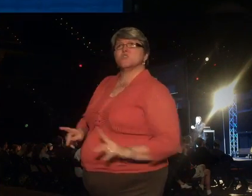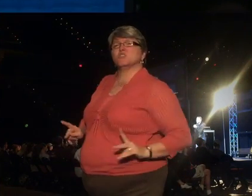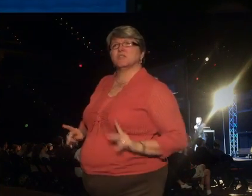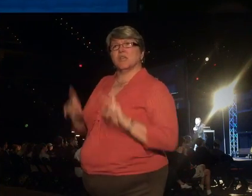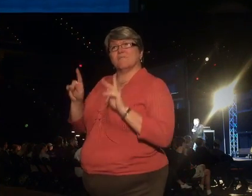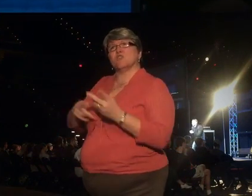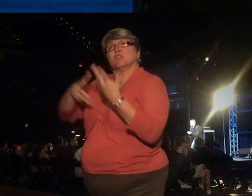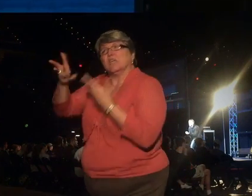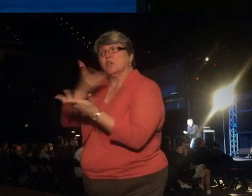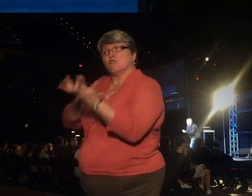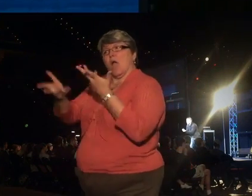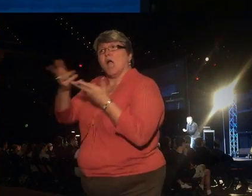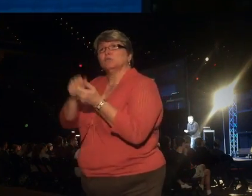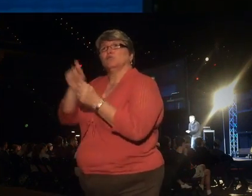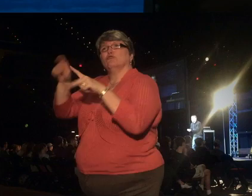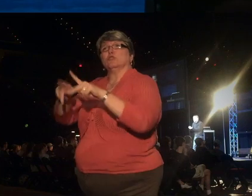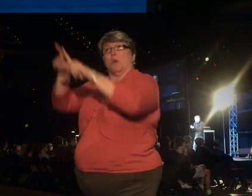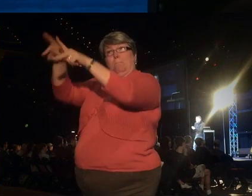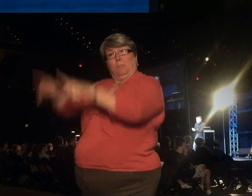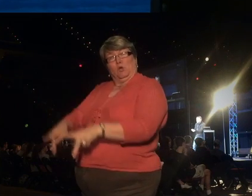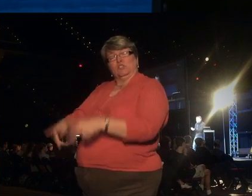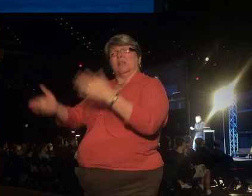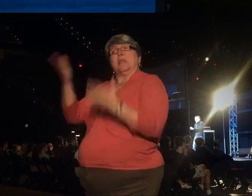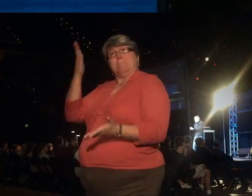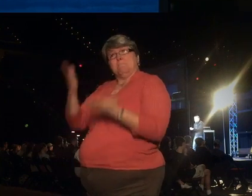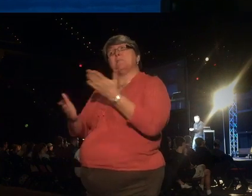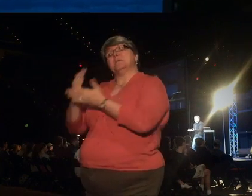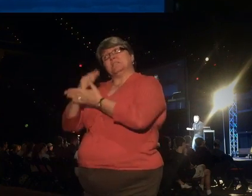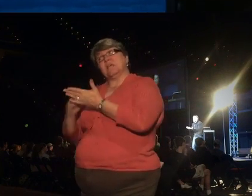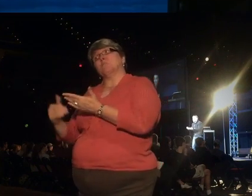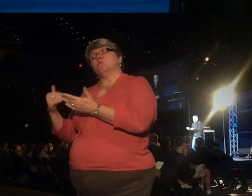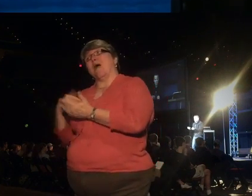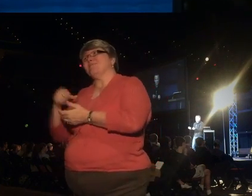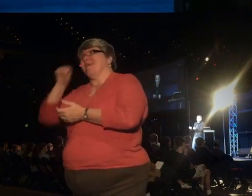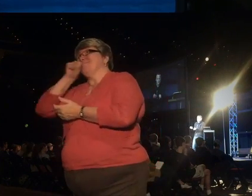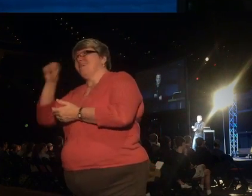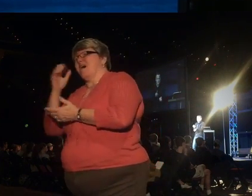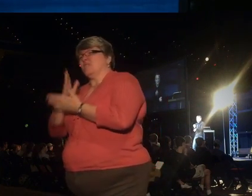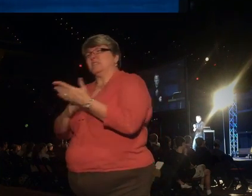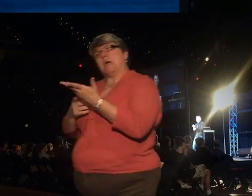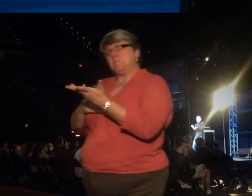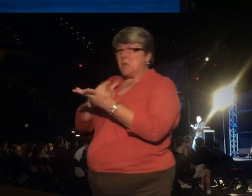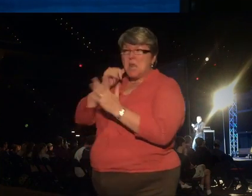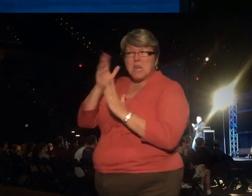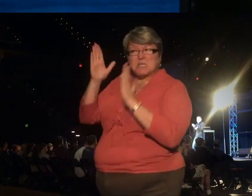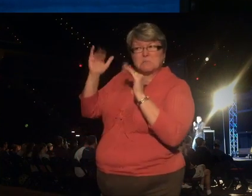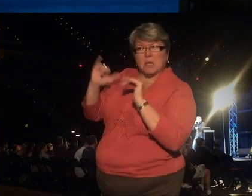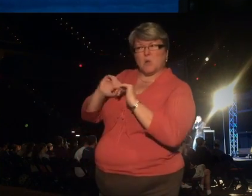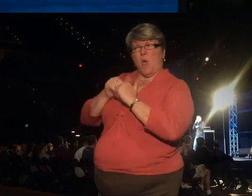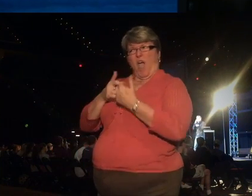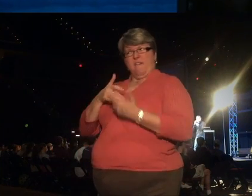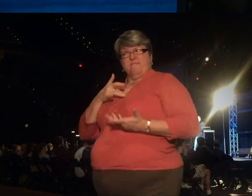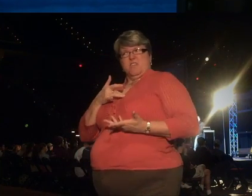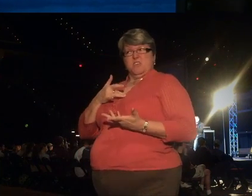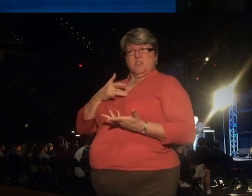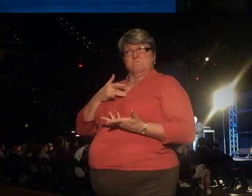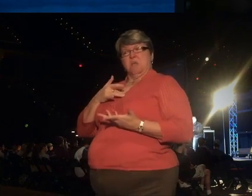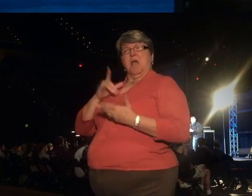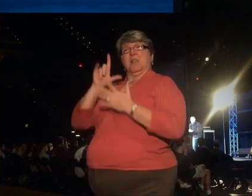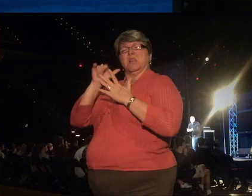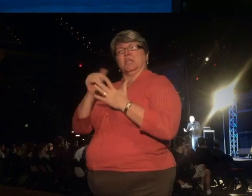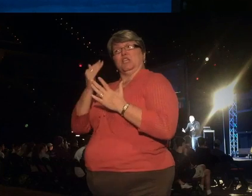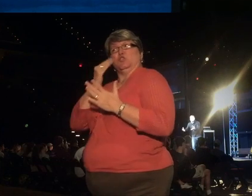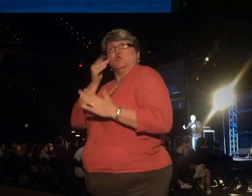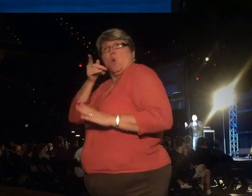someone interacts with you as a person, there may be features you have that they love. There may be some they didn't expect and don't know how they feel about, but as they get to know